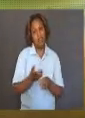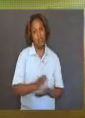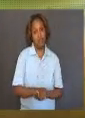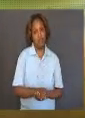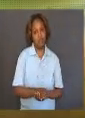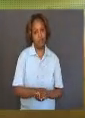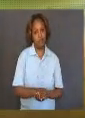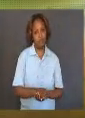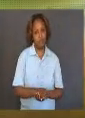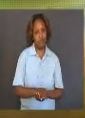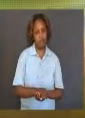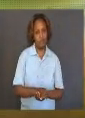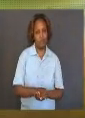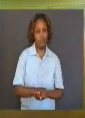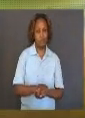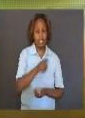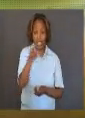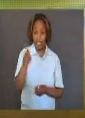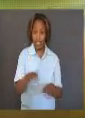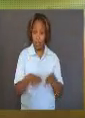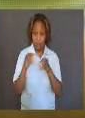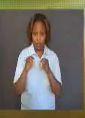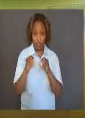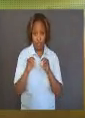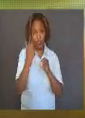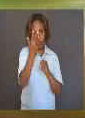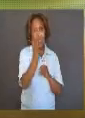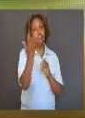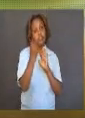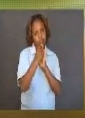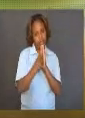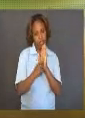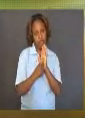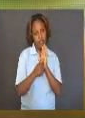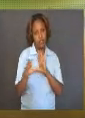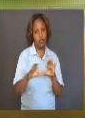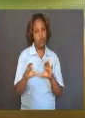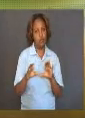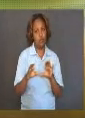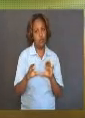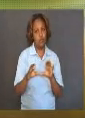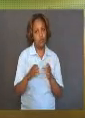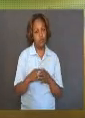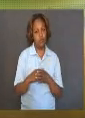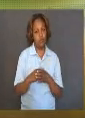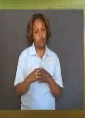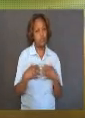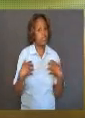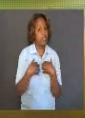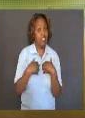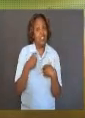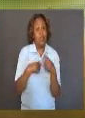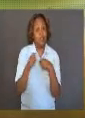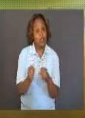Students, can you write down 3 things you might be fearful of in